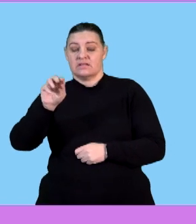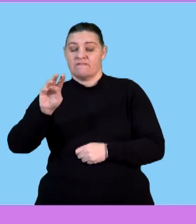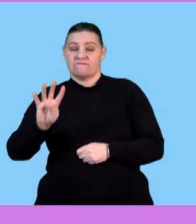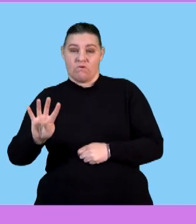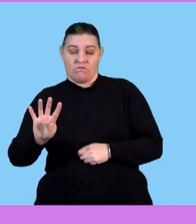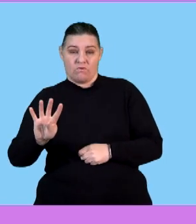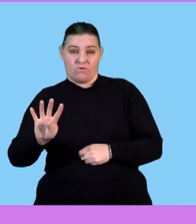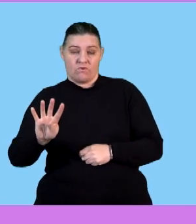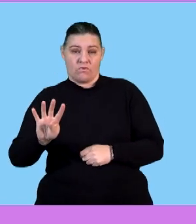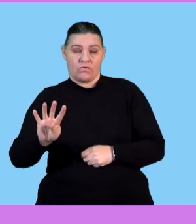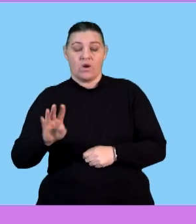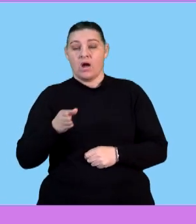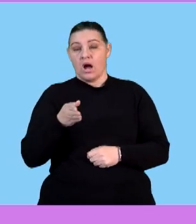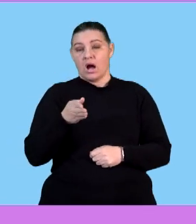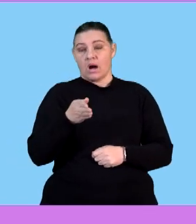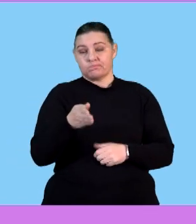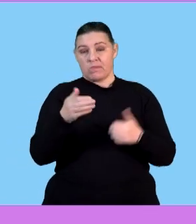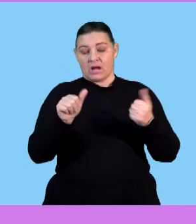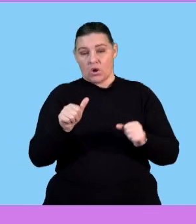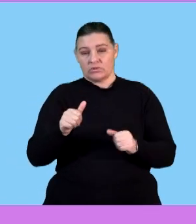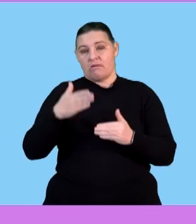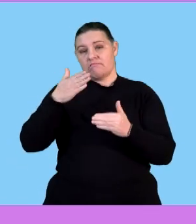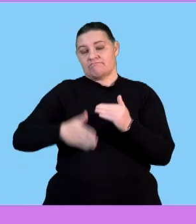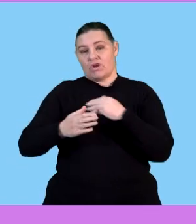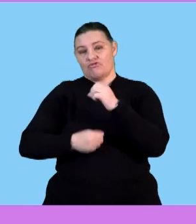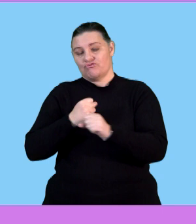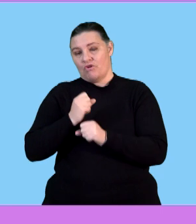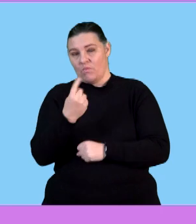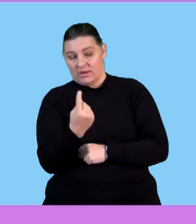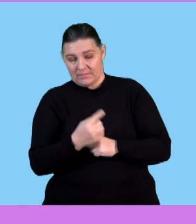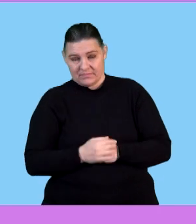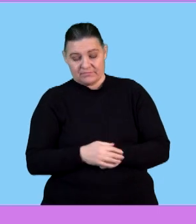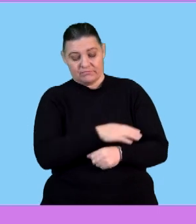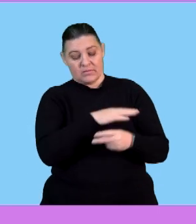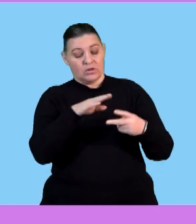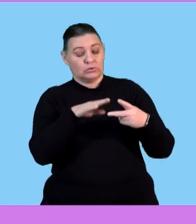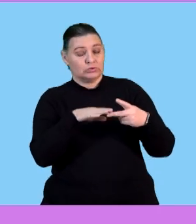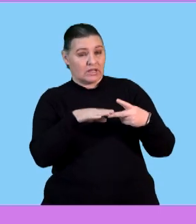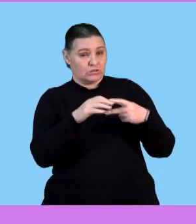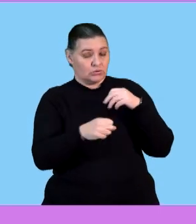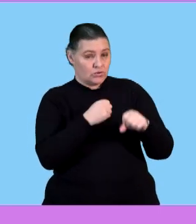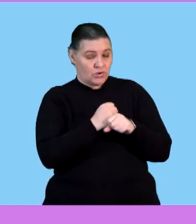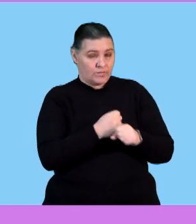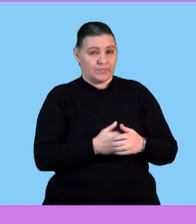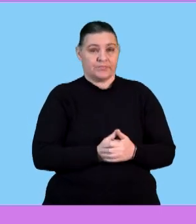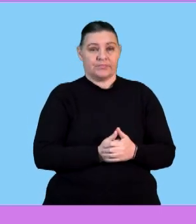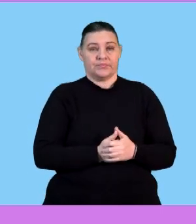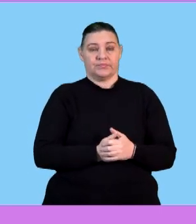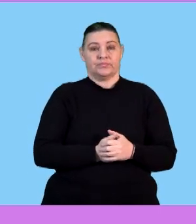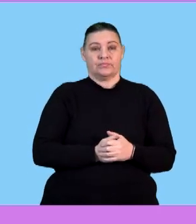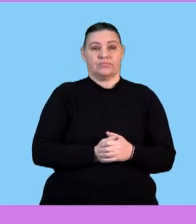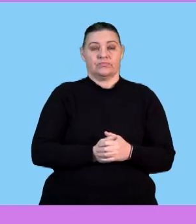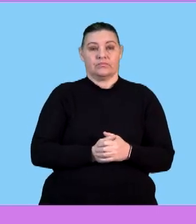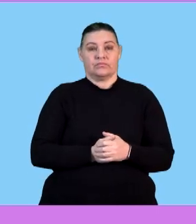12,864 Rand in the account at the end of year 1. All right, 2 years left. So year 2,